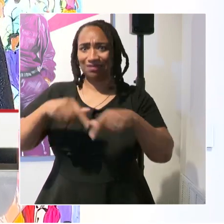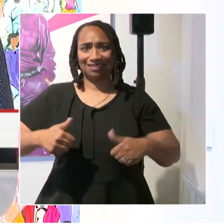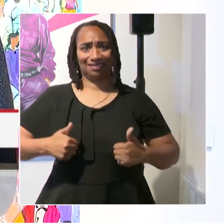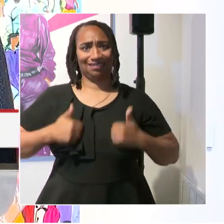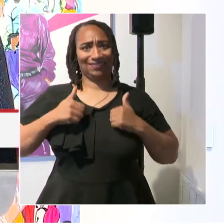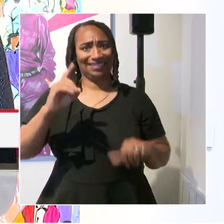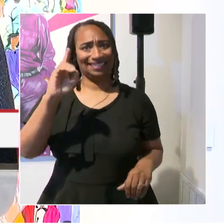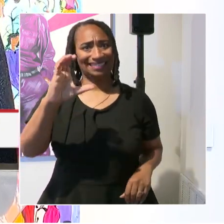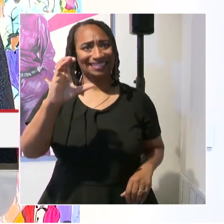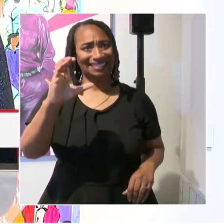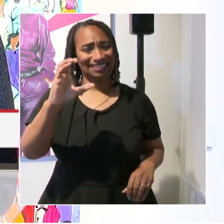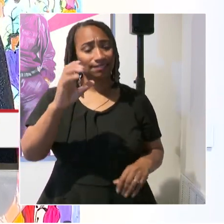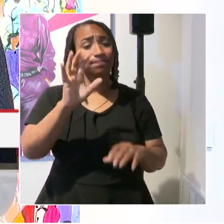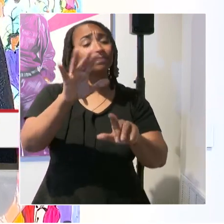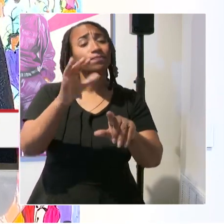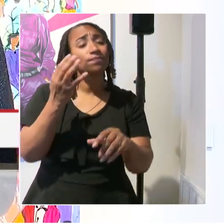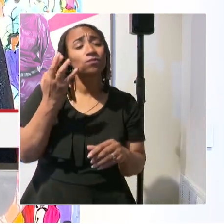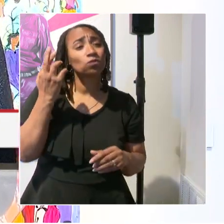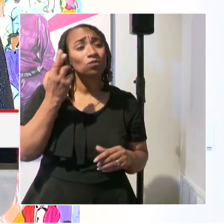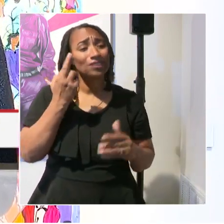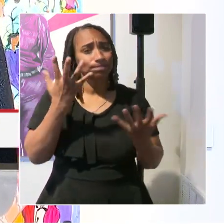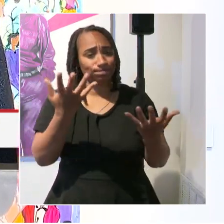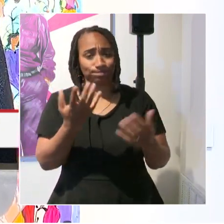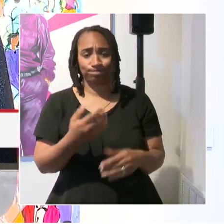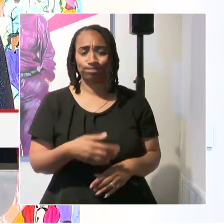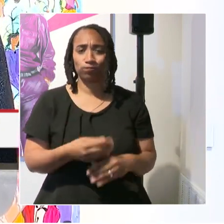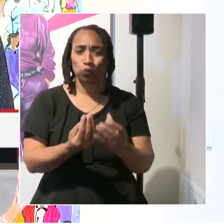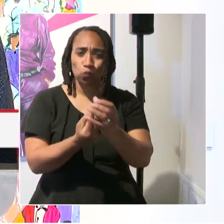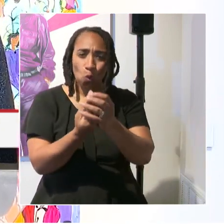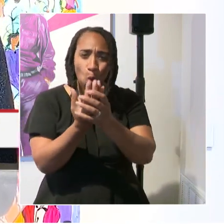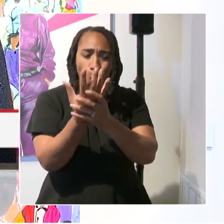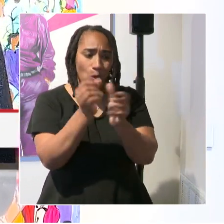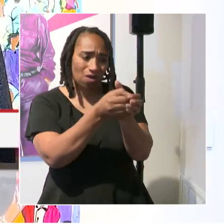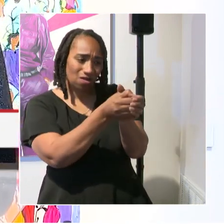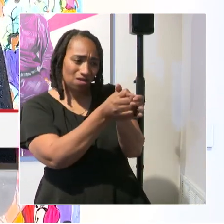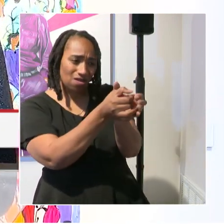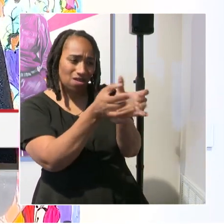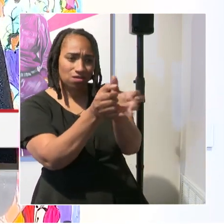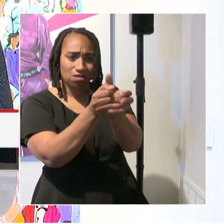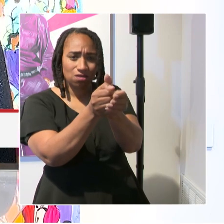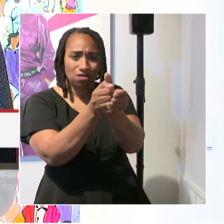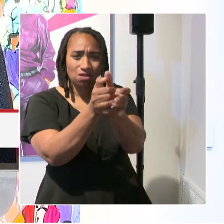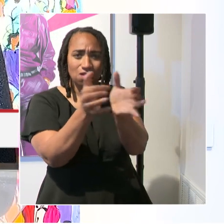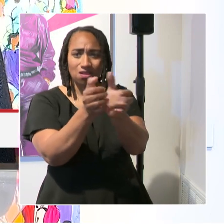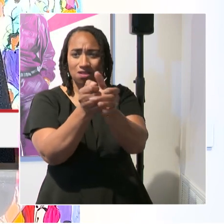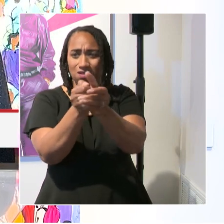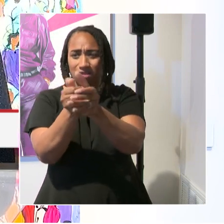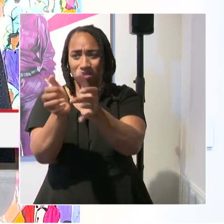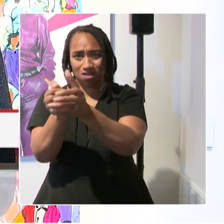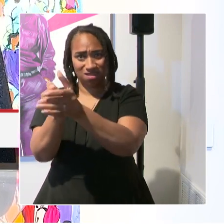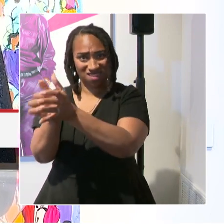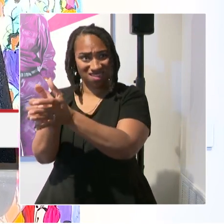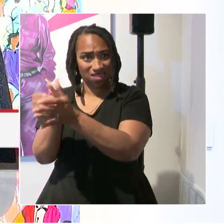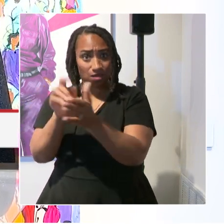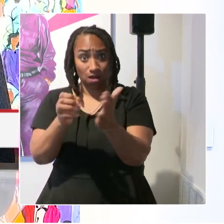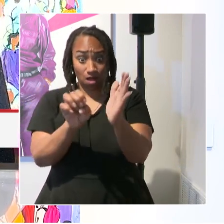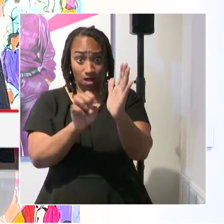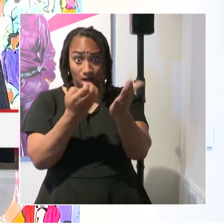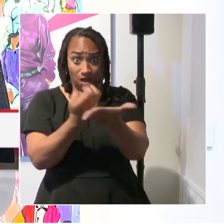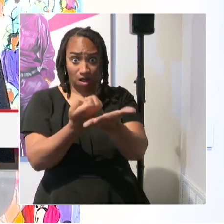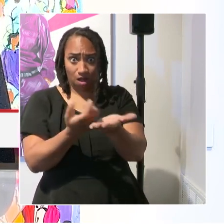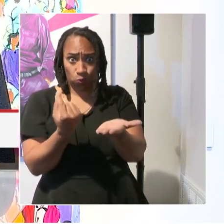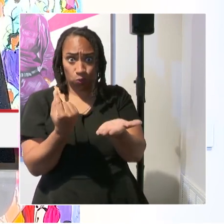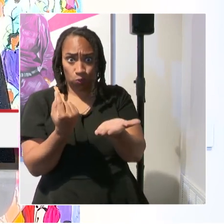that is by growing. And so economic development, creating more jobs, creating